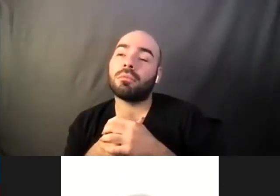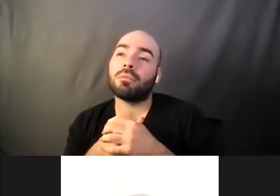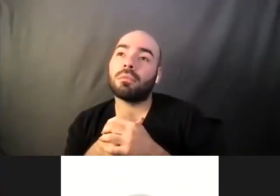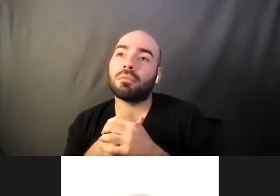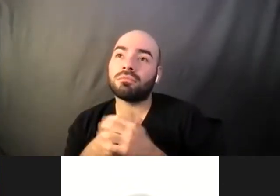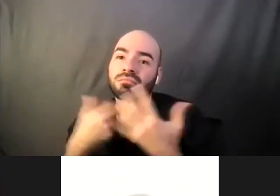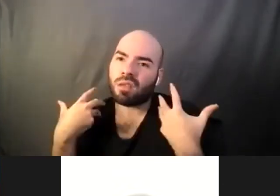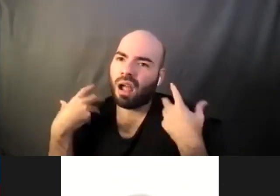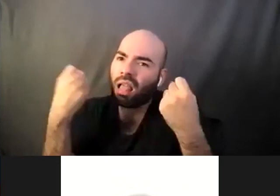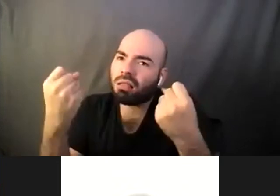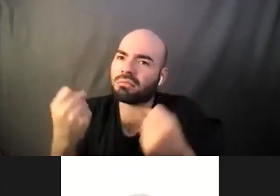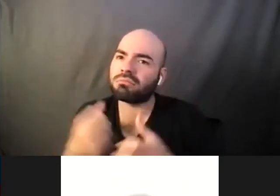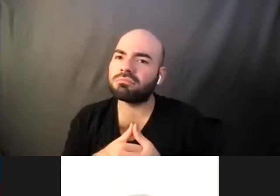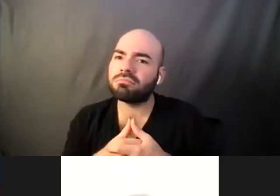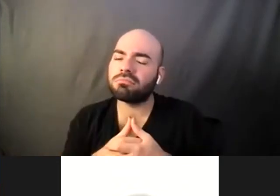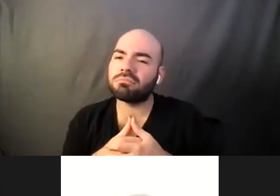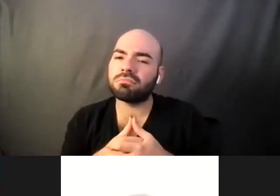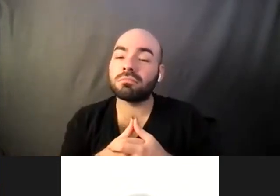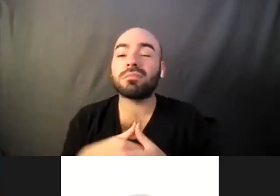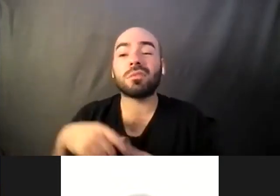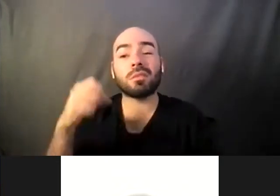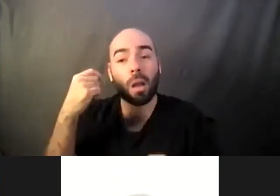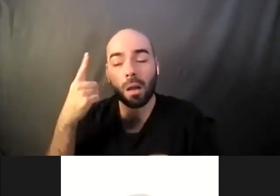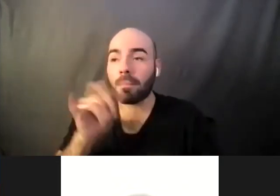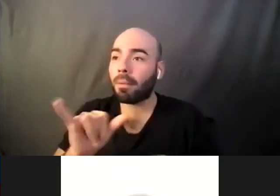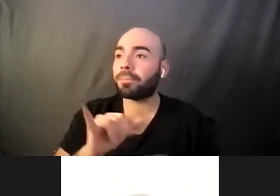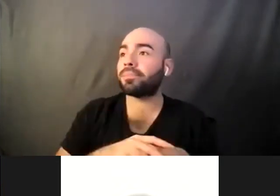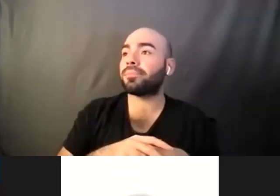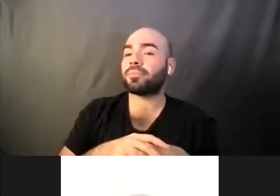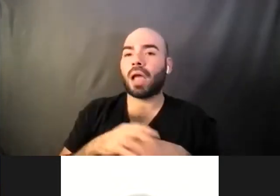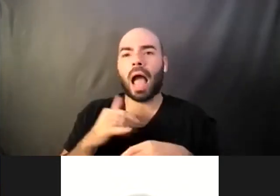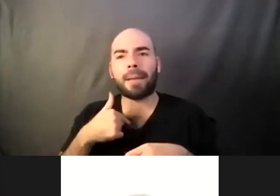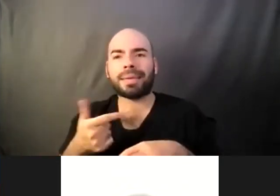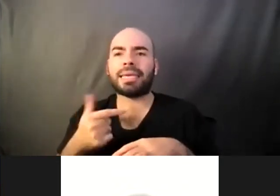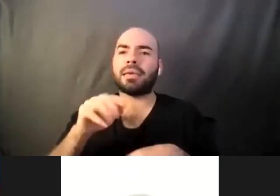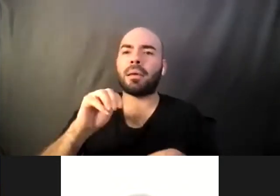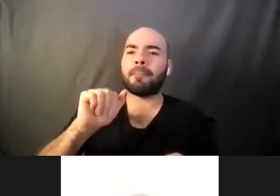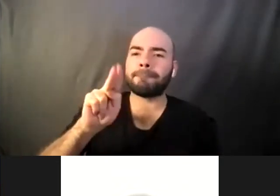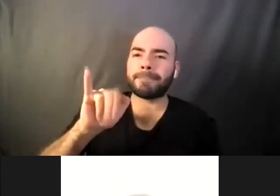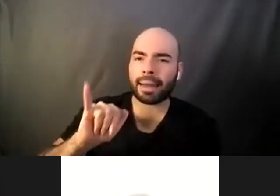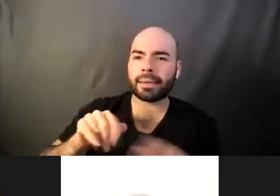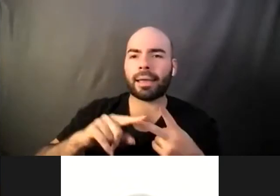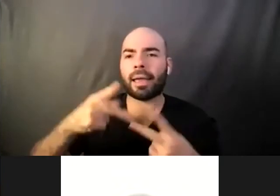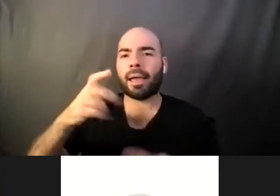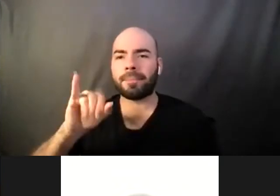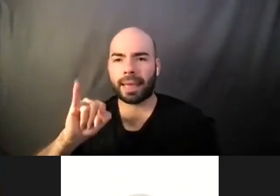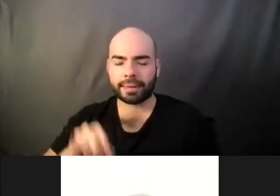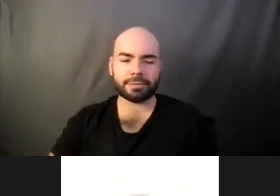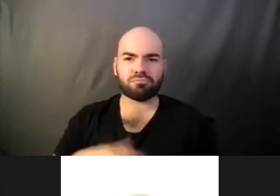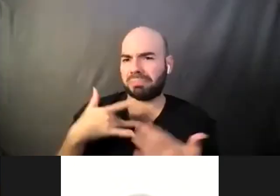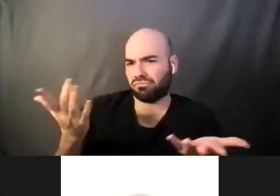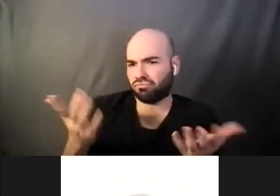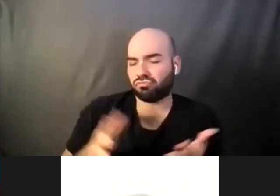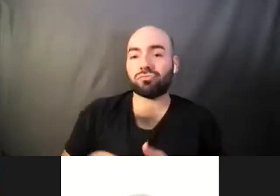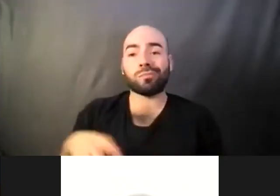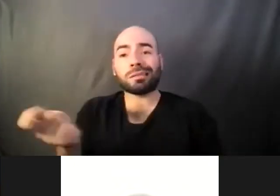healing in and of itself. But in terms of, like, you know, I get manicures, I get pedicures, I play tennis. you know what I mean? I